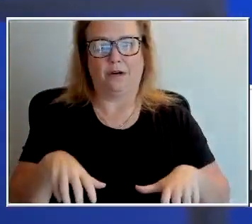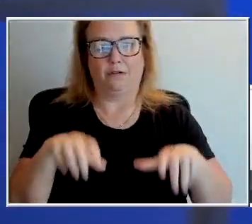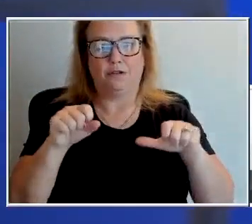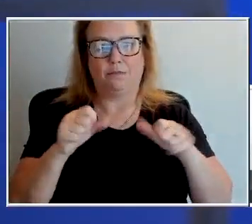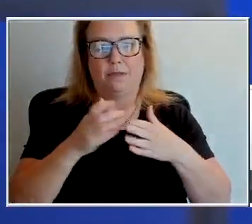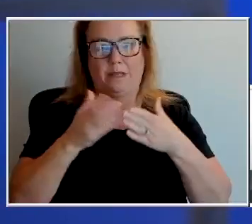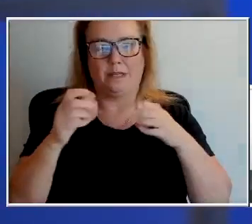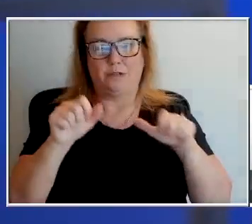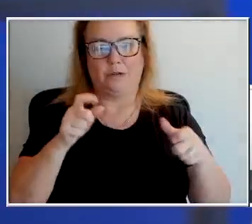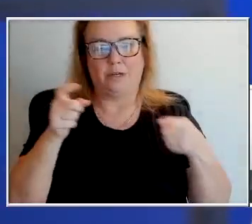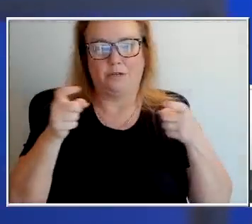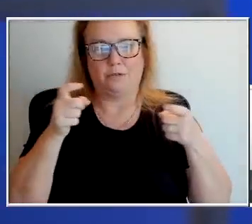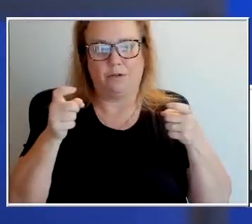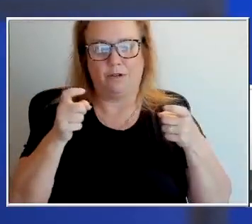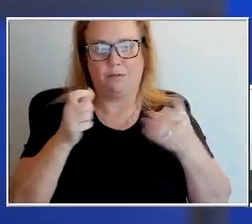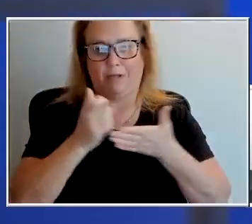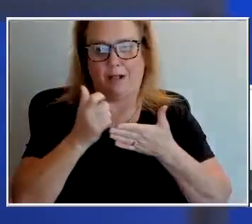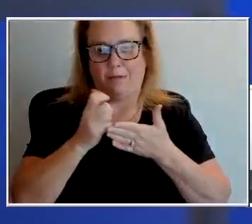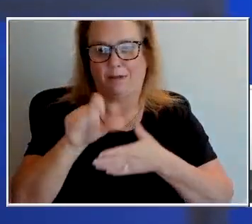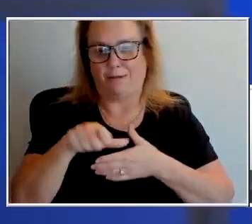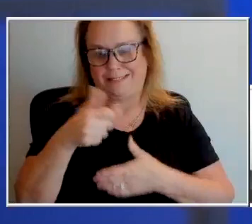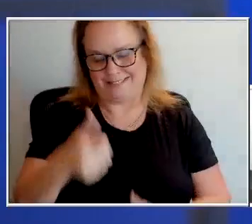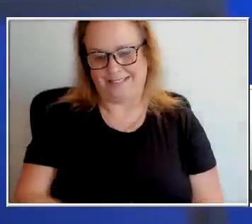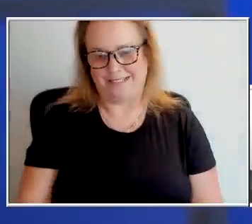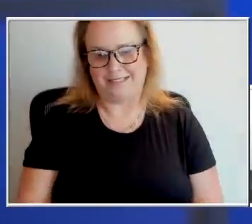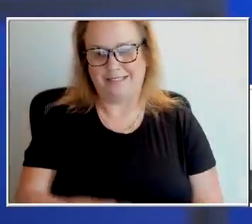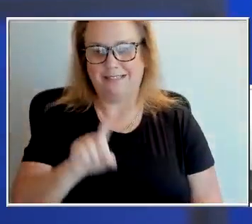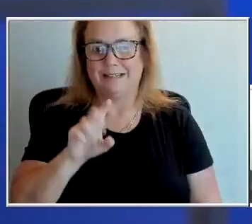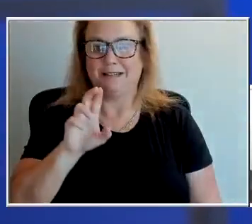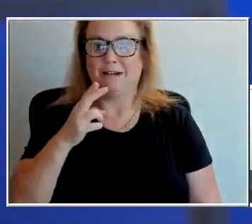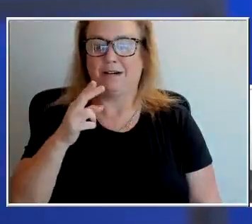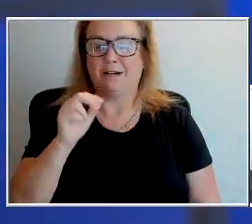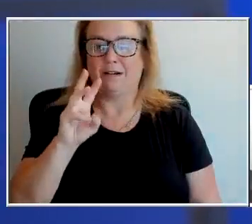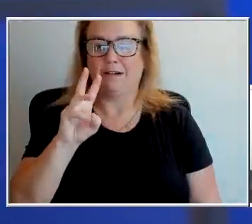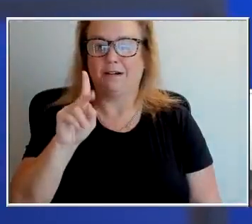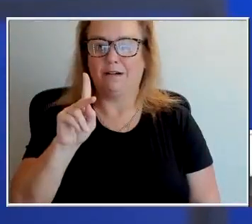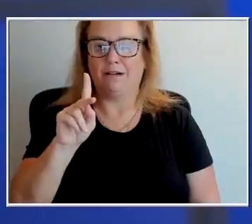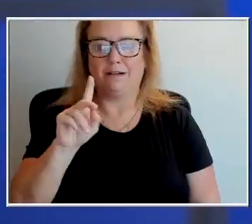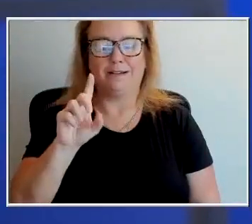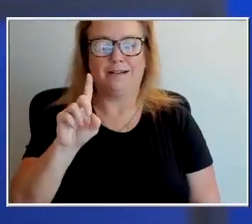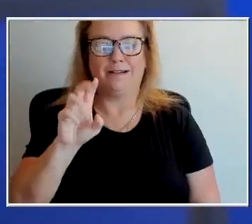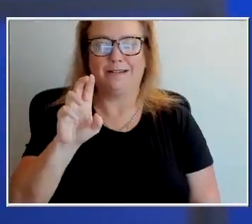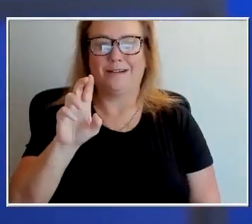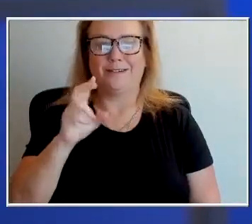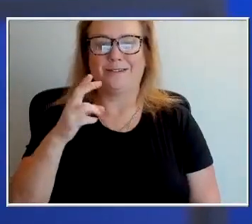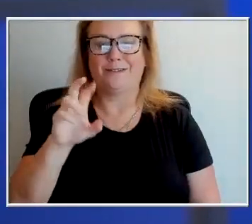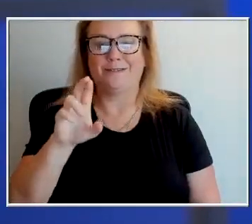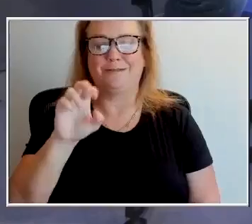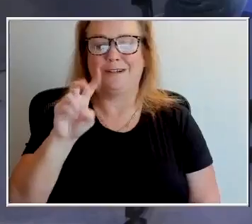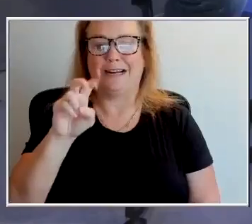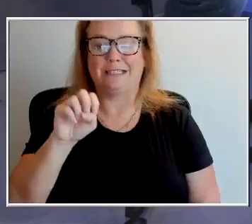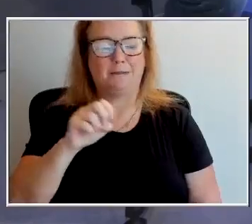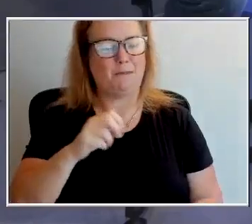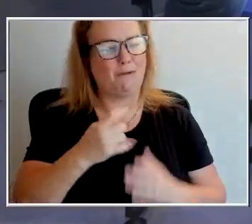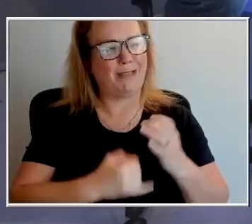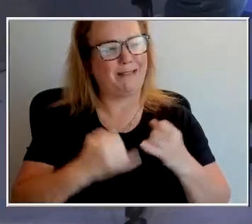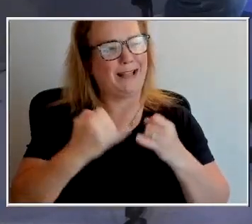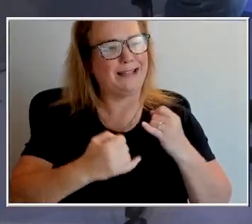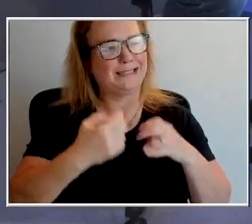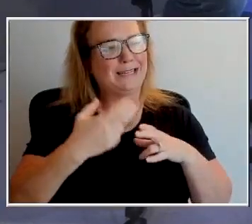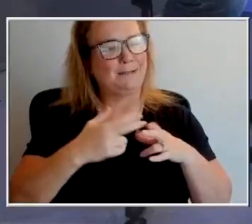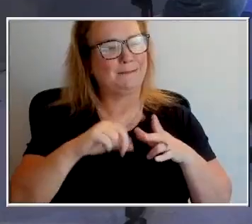and we'll help with the rest. Doc Hawk, sorry, Dr. Hamilton Reeves. You both have H's in your last name. I